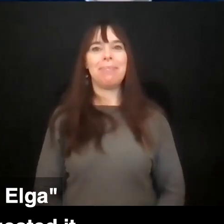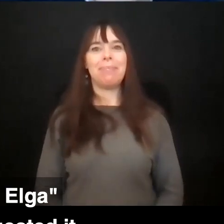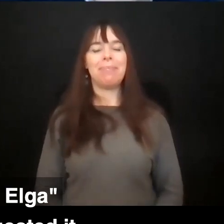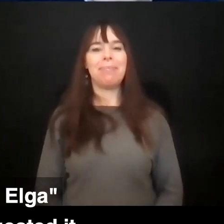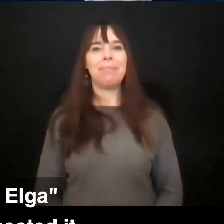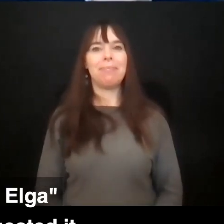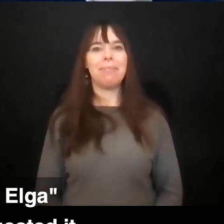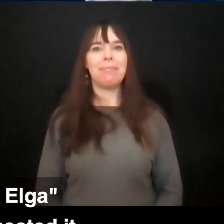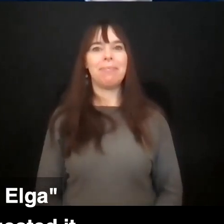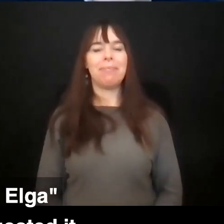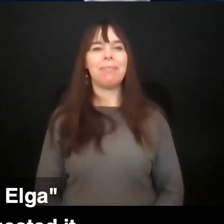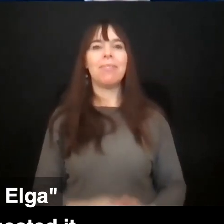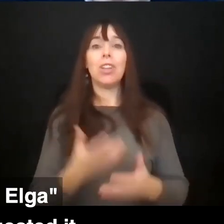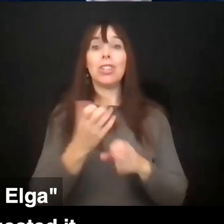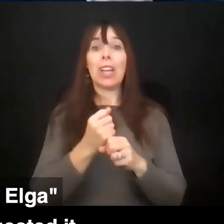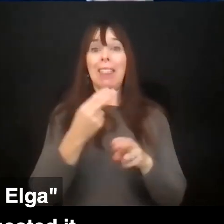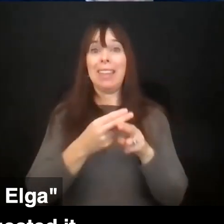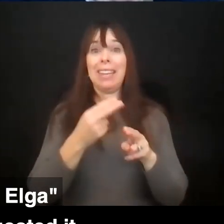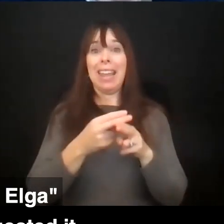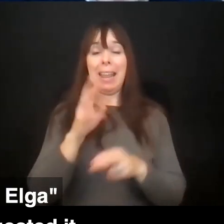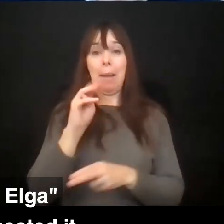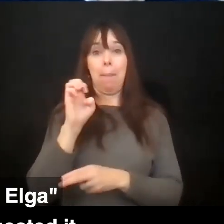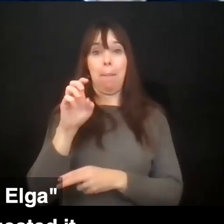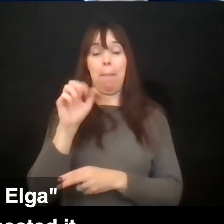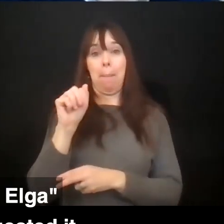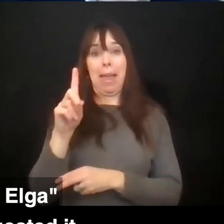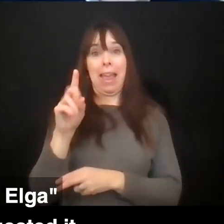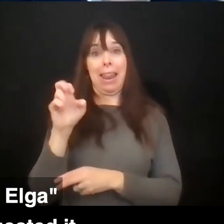She got the name Mad Elga